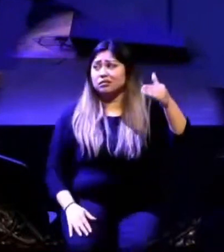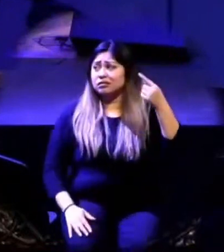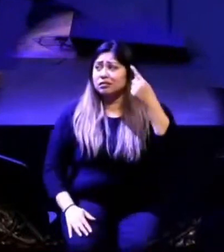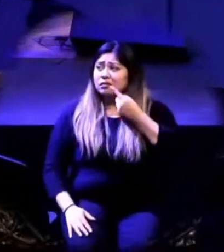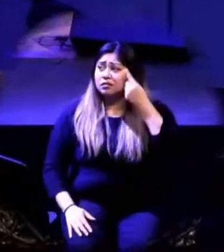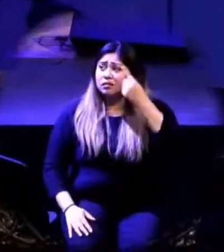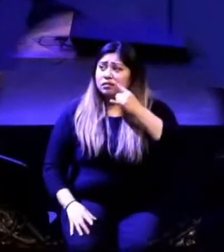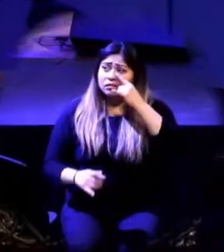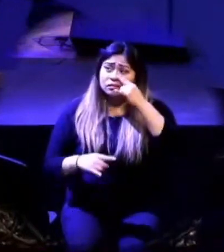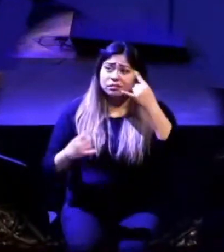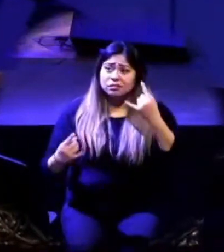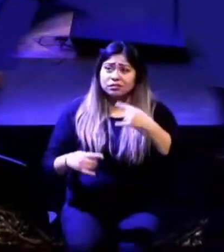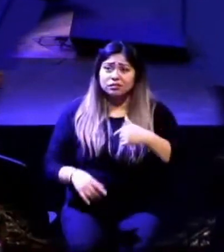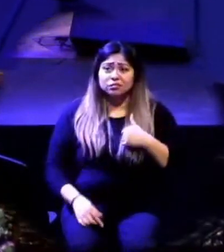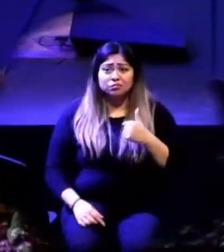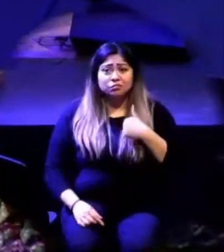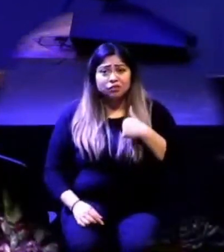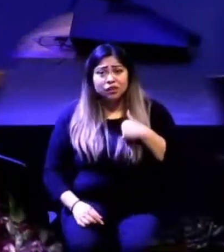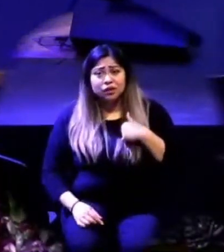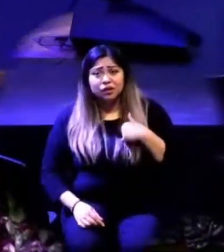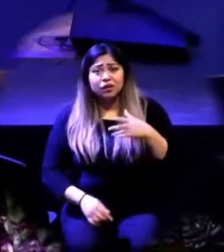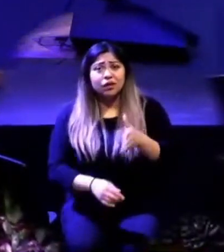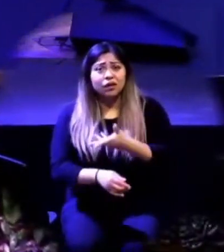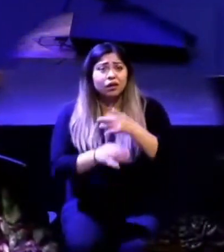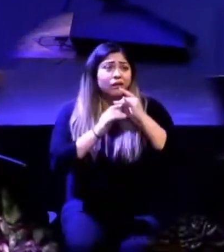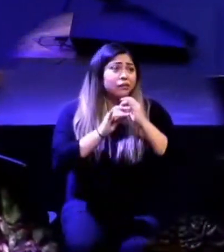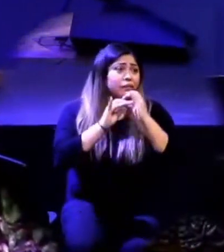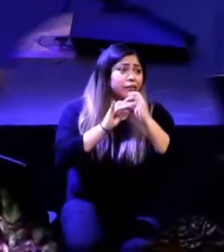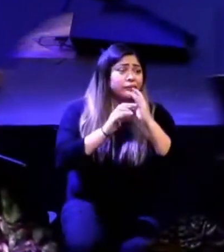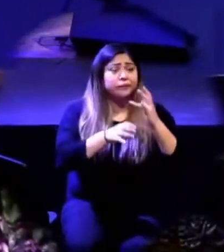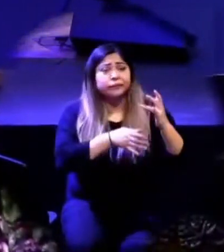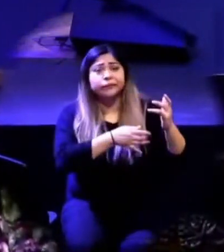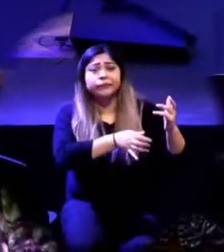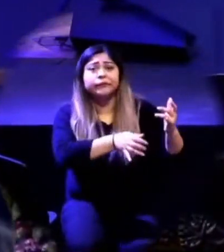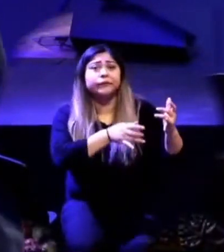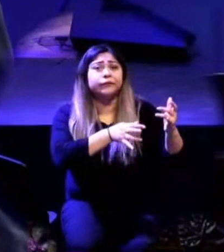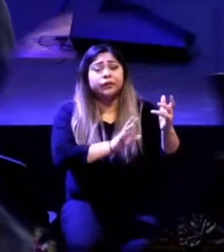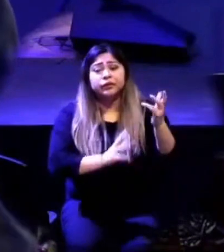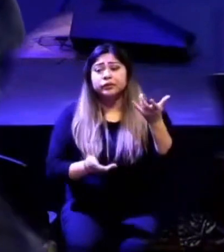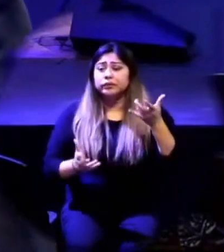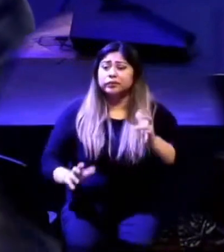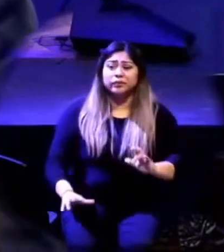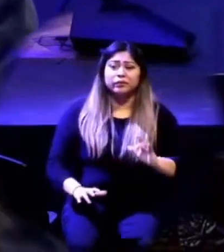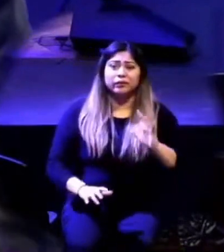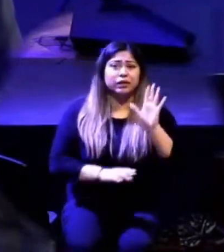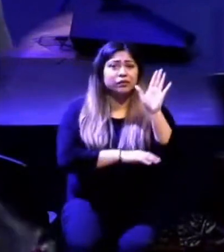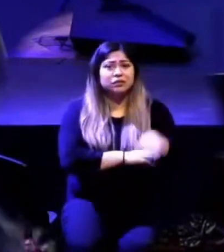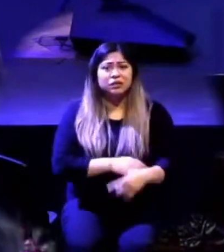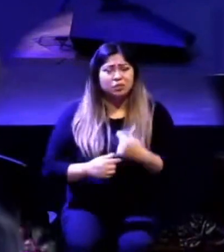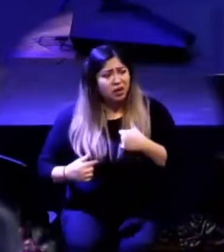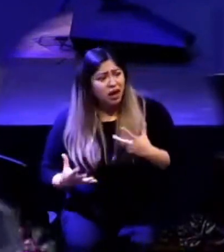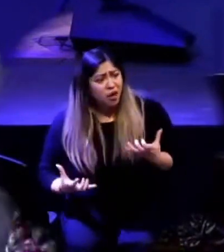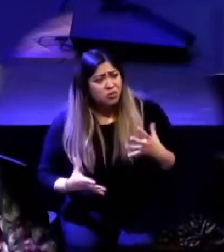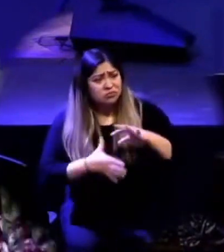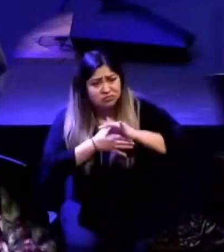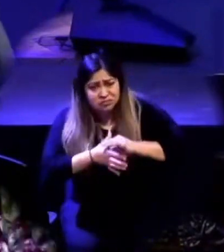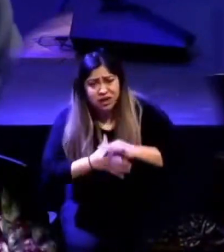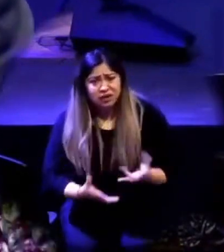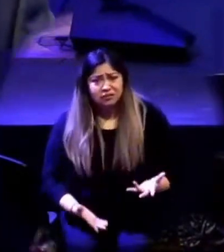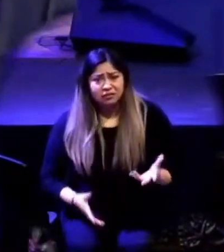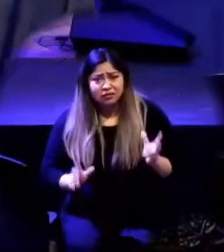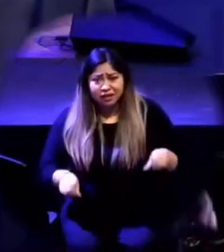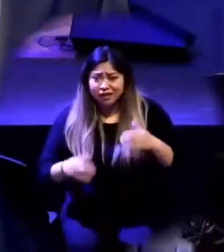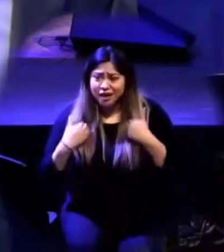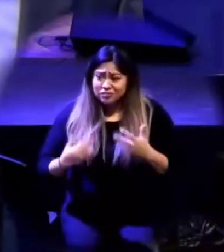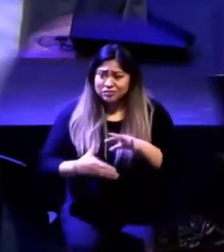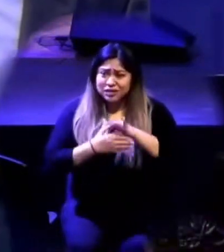sit around and play a harp all day and I don't want to be a ghost. That doesn't sound good. I mean, I like steak. Are we going to get to have steak in heaven? All